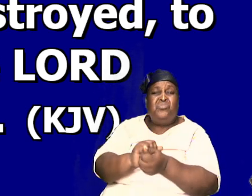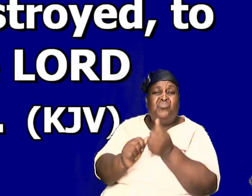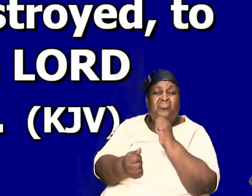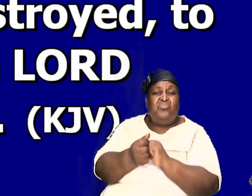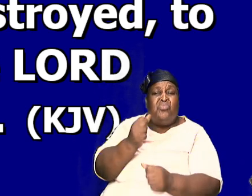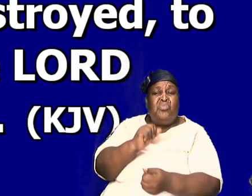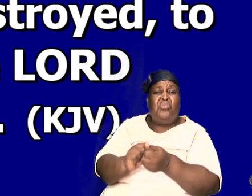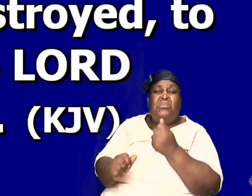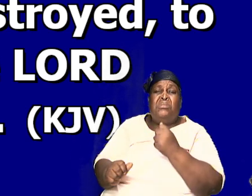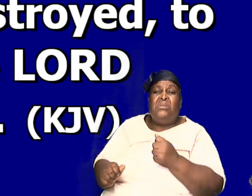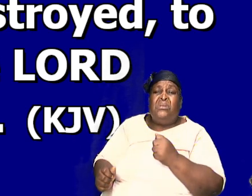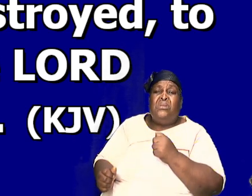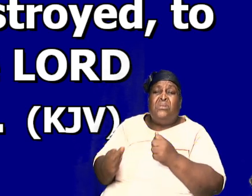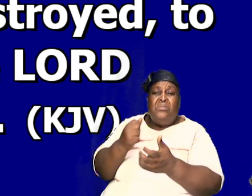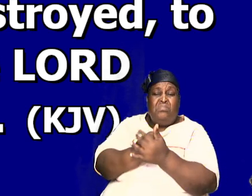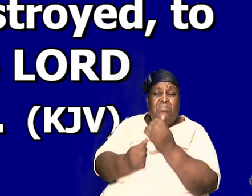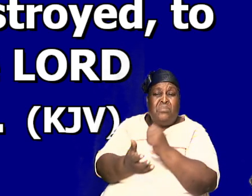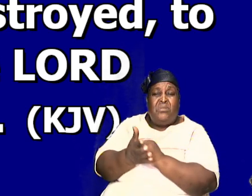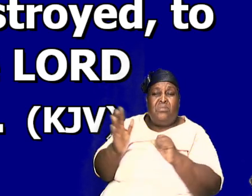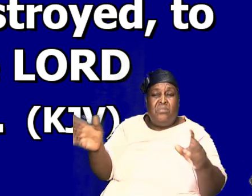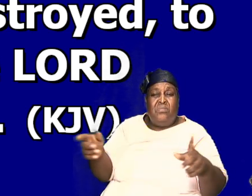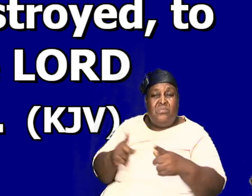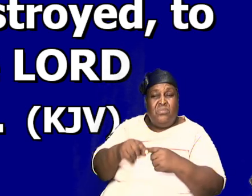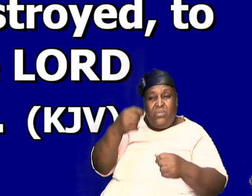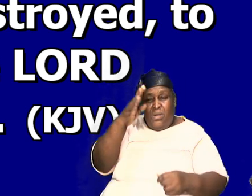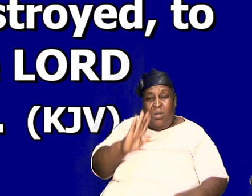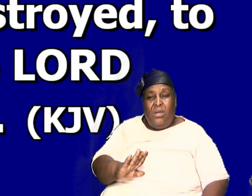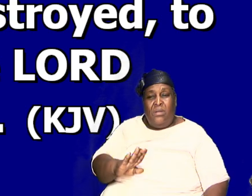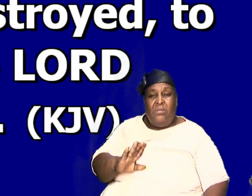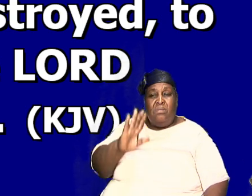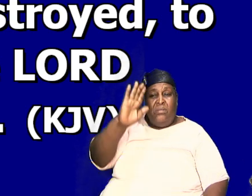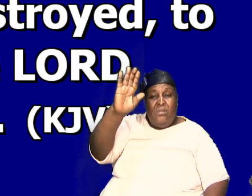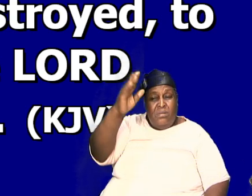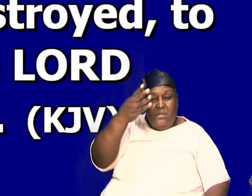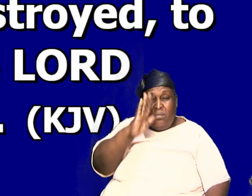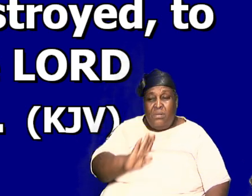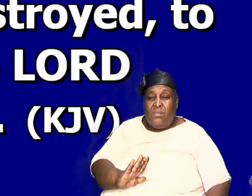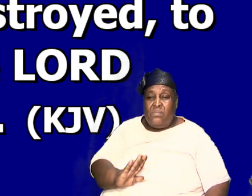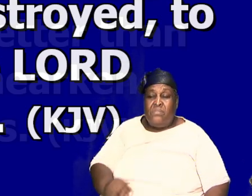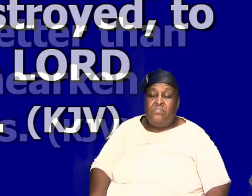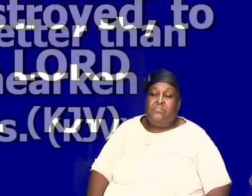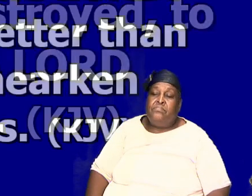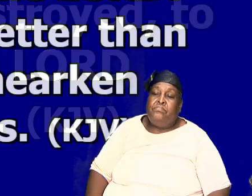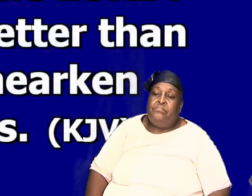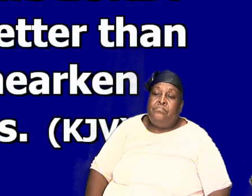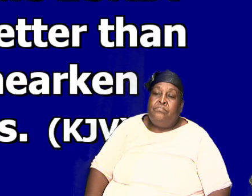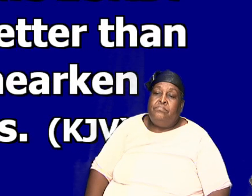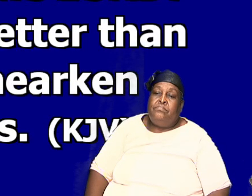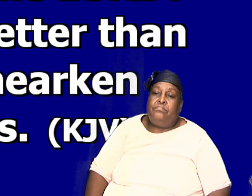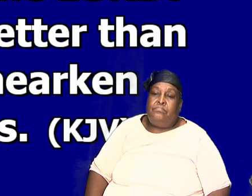destroyed, to sacrifice unto the Lord thy God.